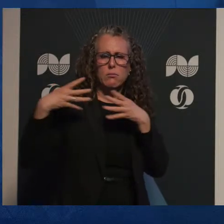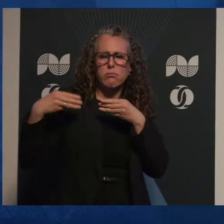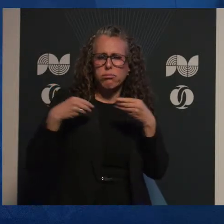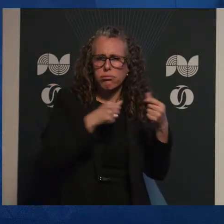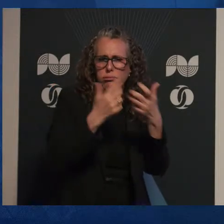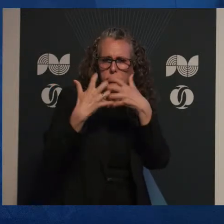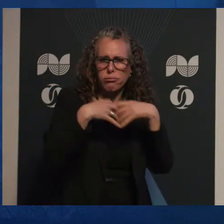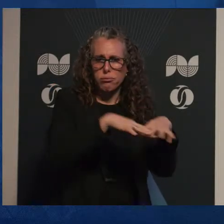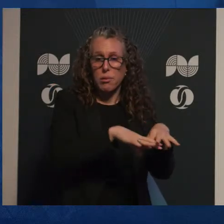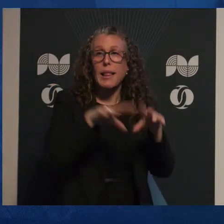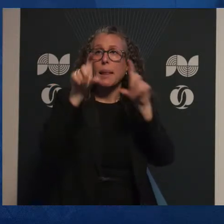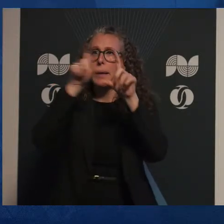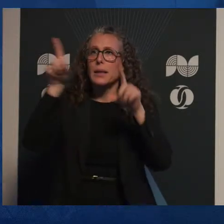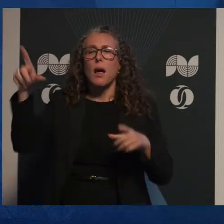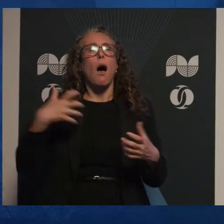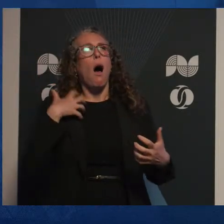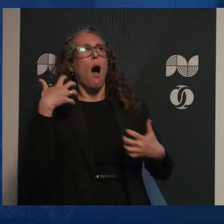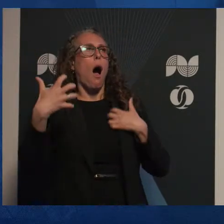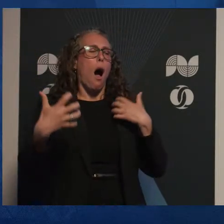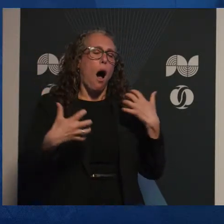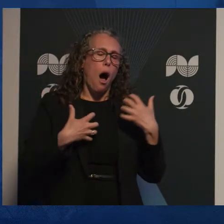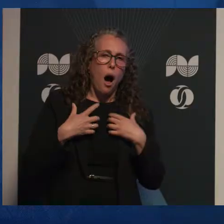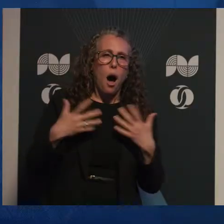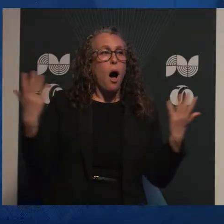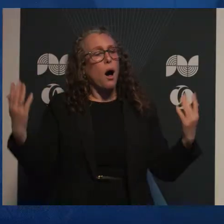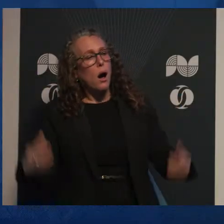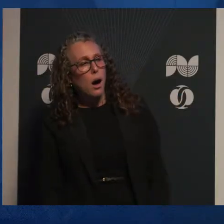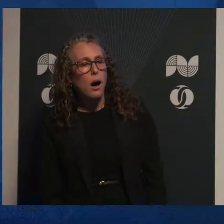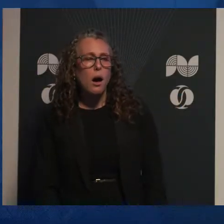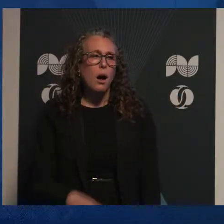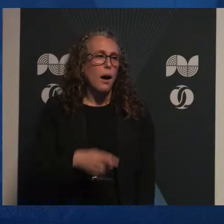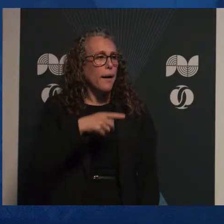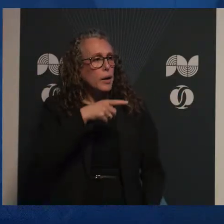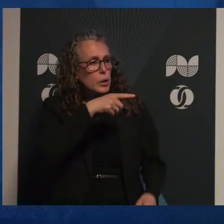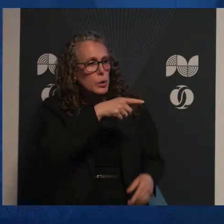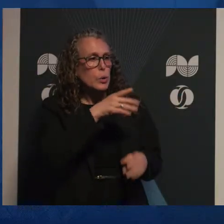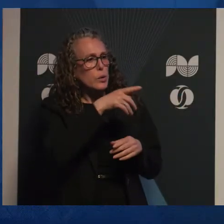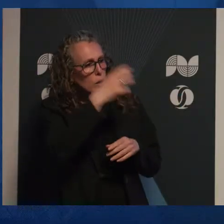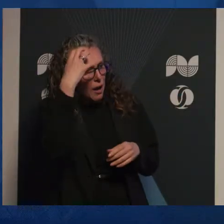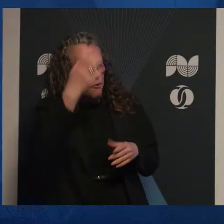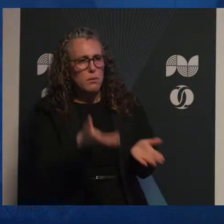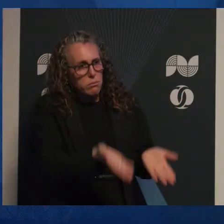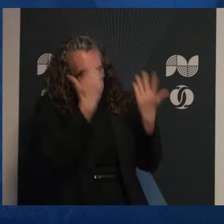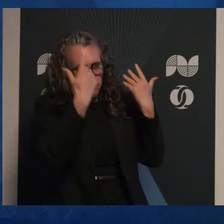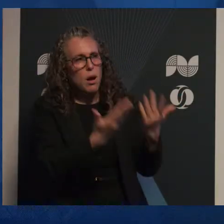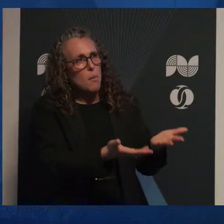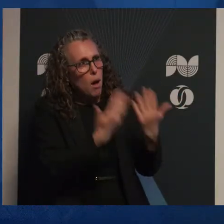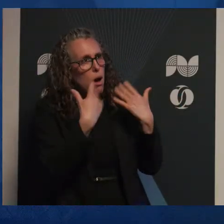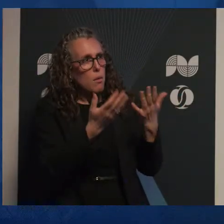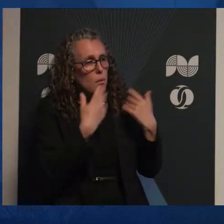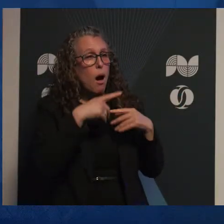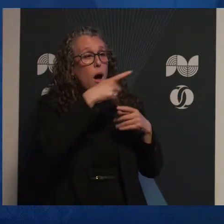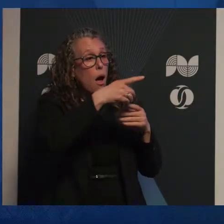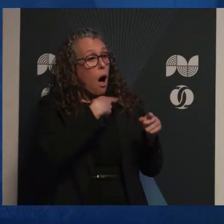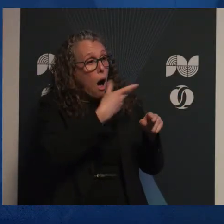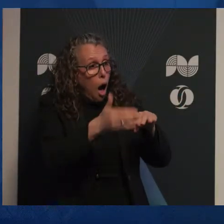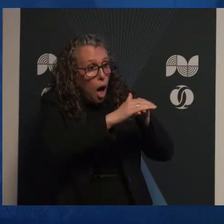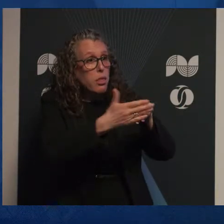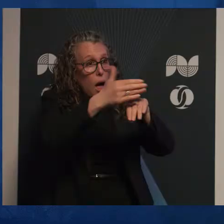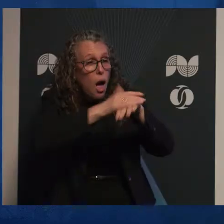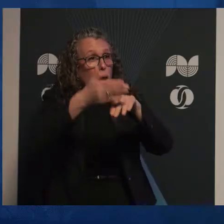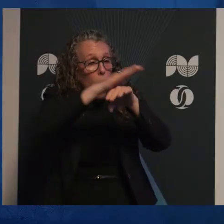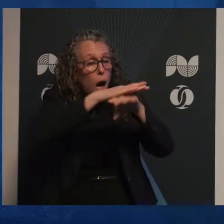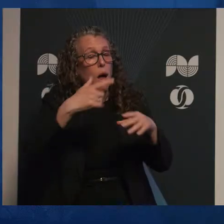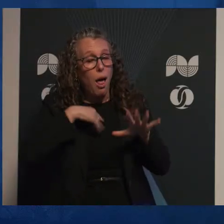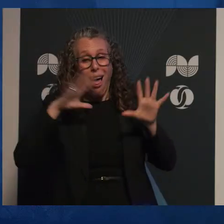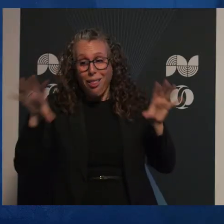complaints from the businesses that it's still, you guys need to do your homework. As the governments, you need to continue cutting red tape for us so that it's easier and